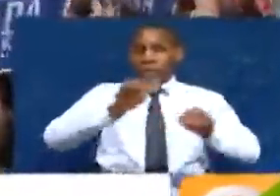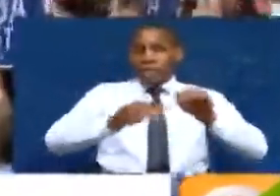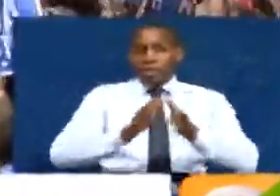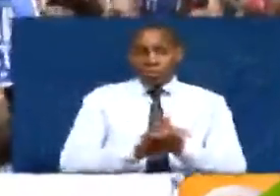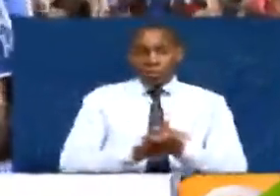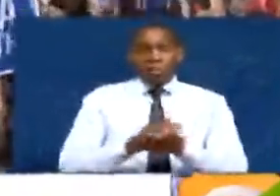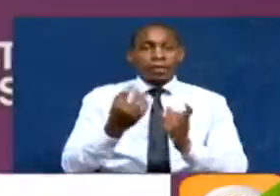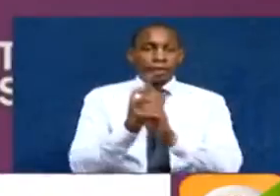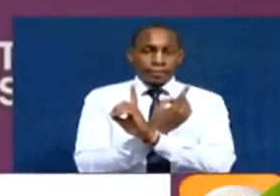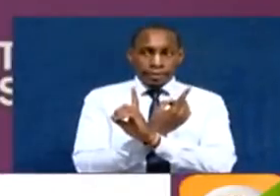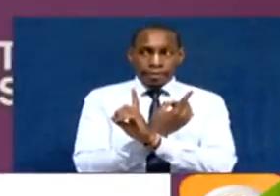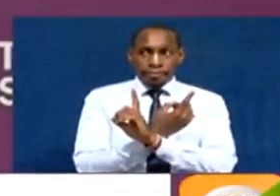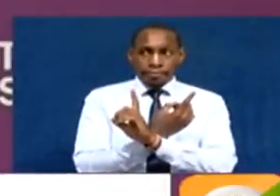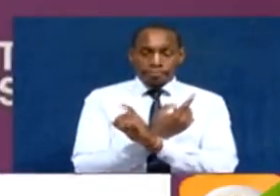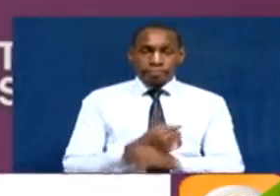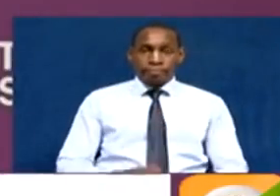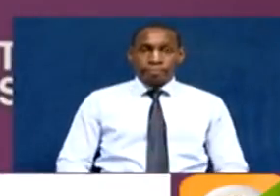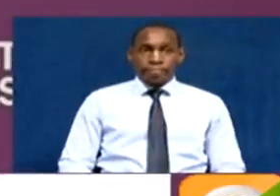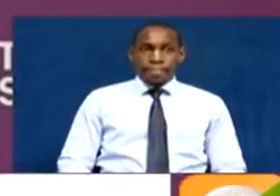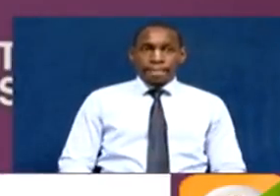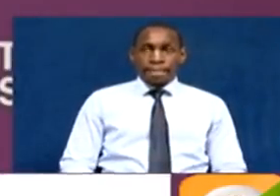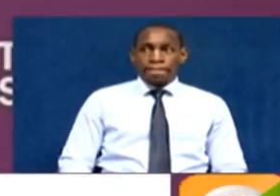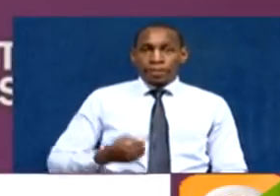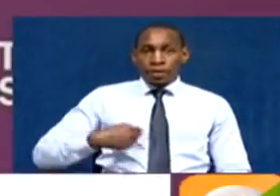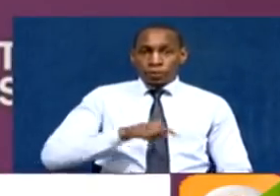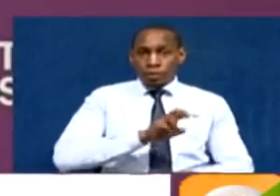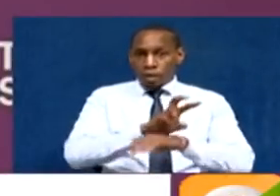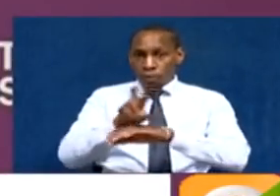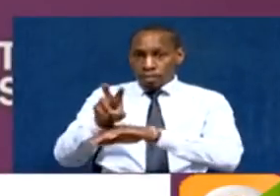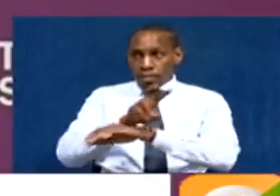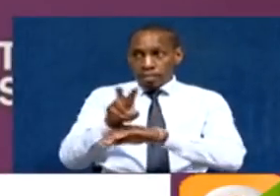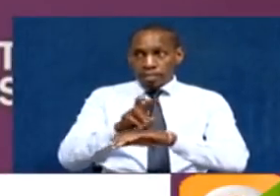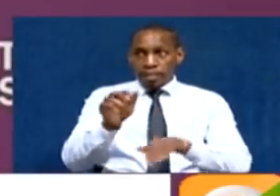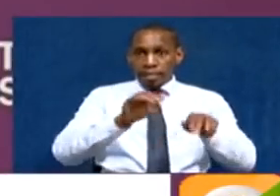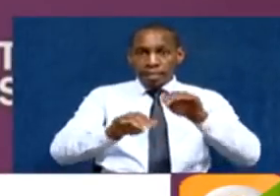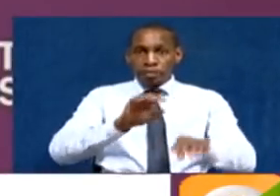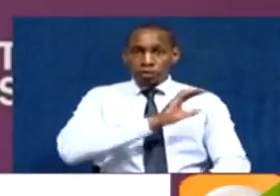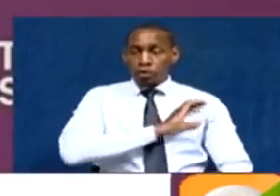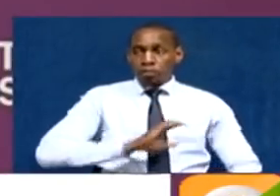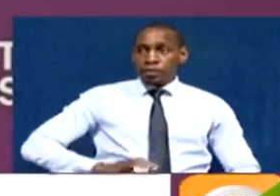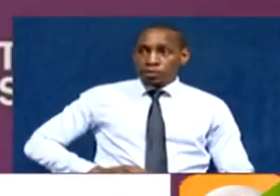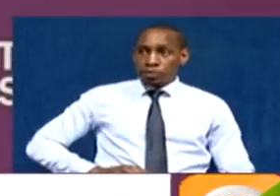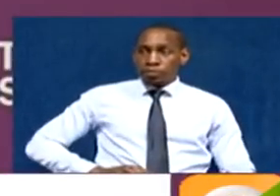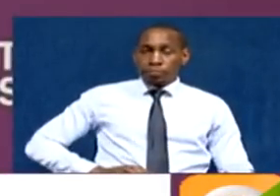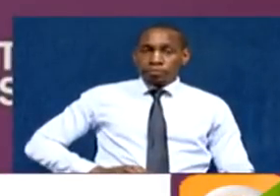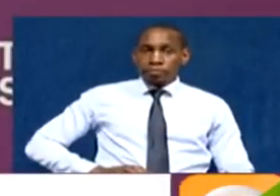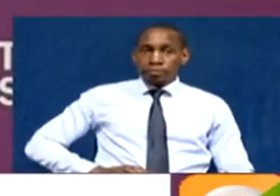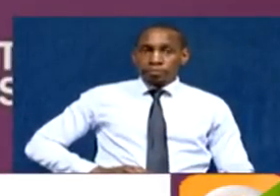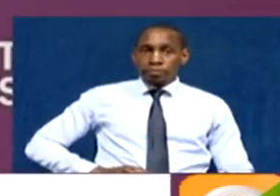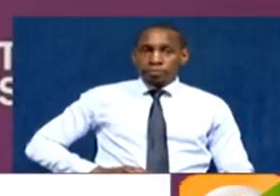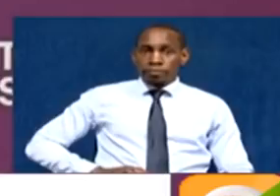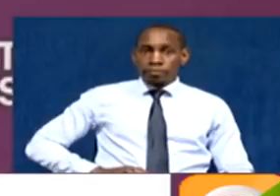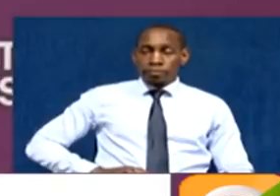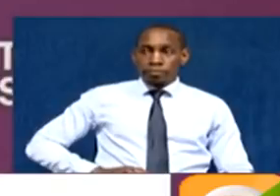race will be different. We are, of course, monitoring the Electoral Commission, and we